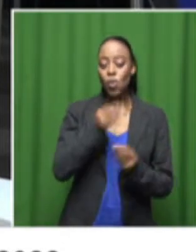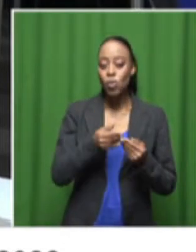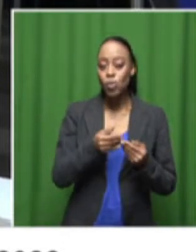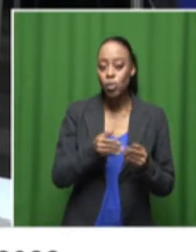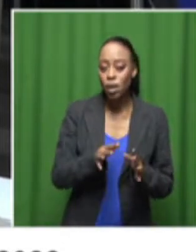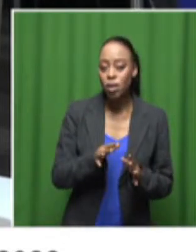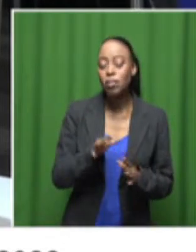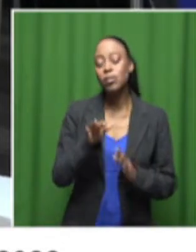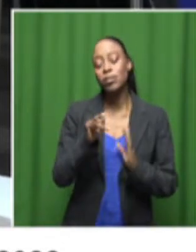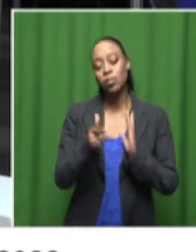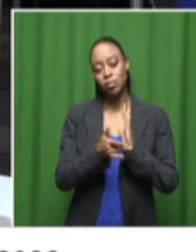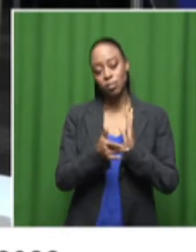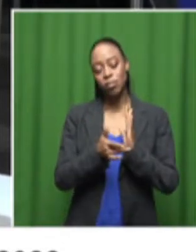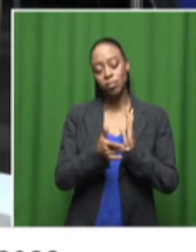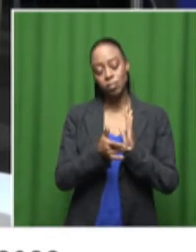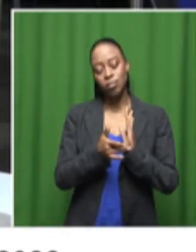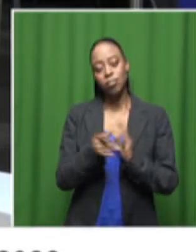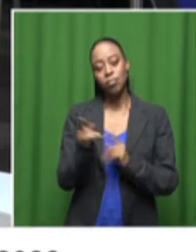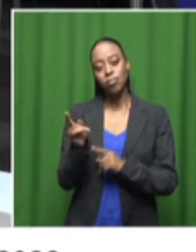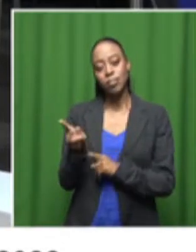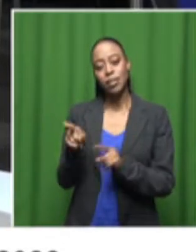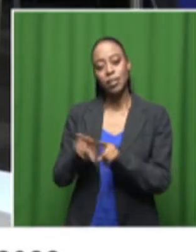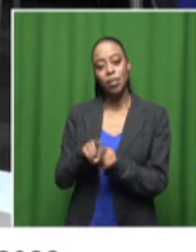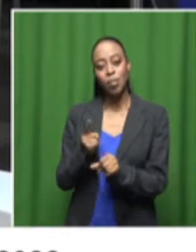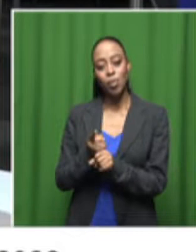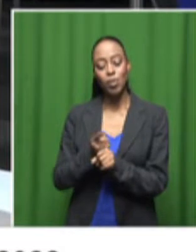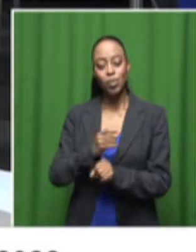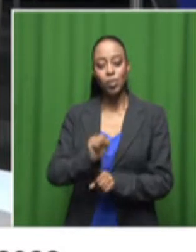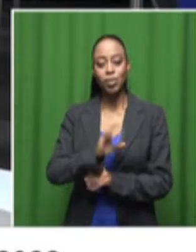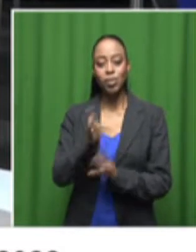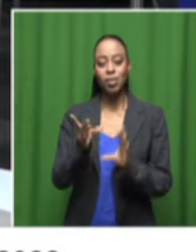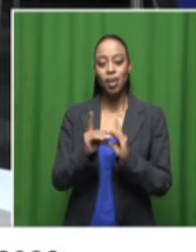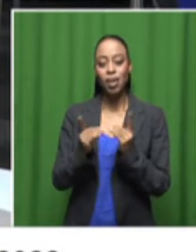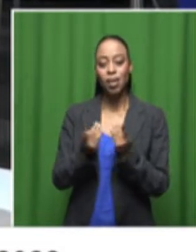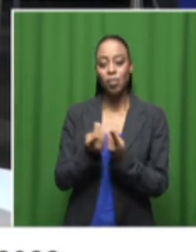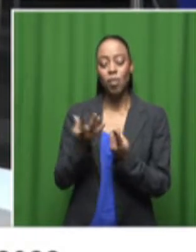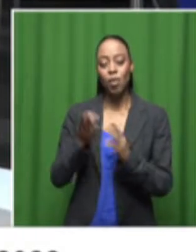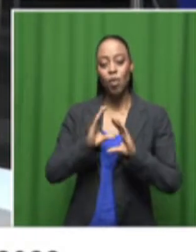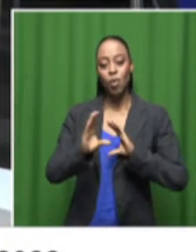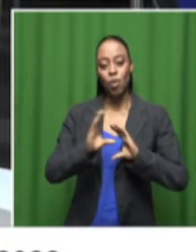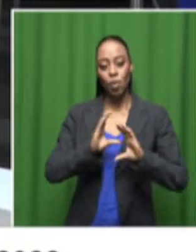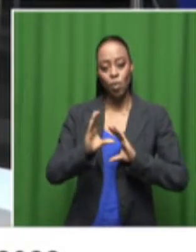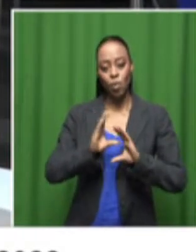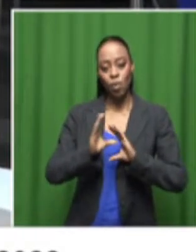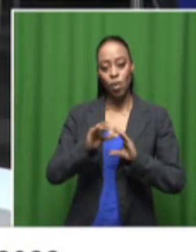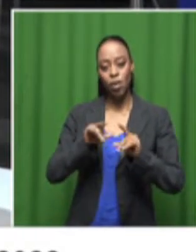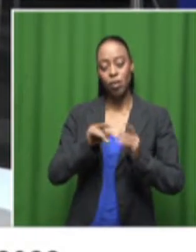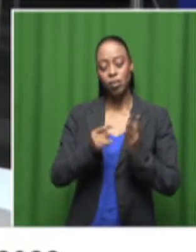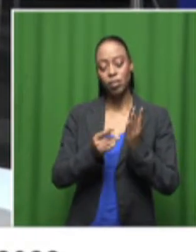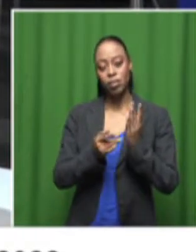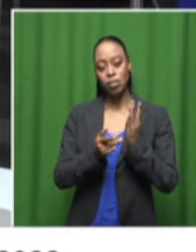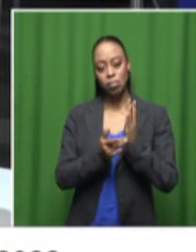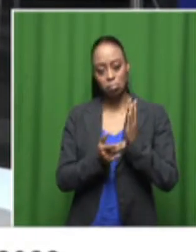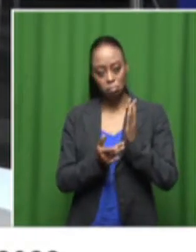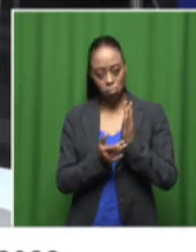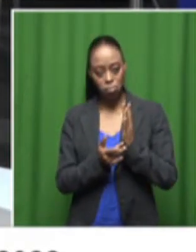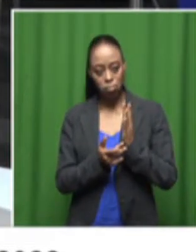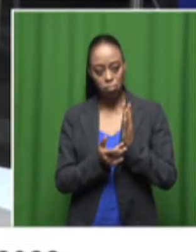Information Technology Agency, as well as the South African Department of Communications and Technological